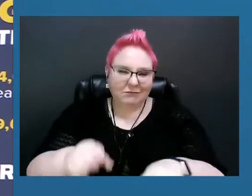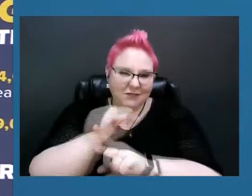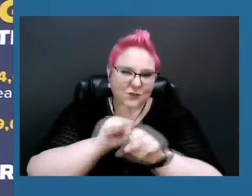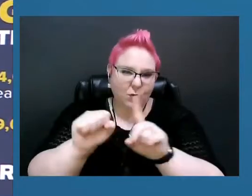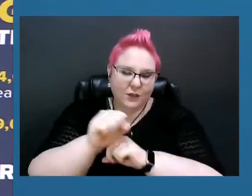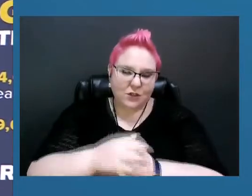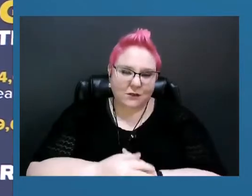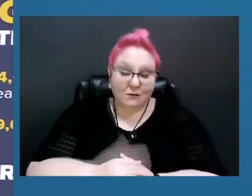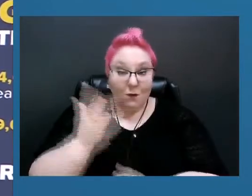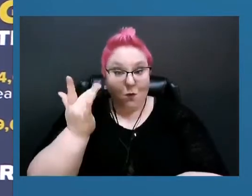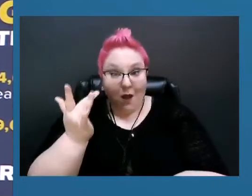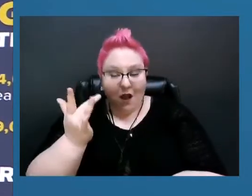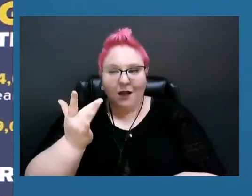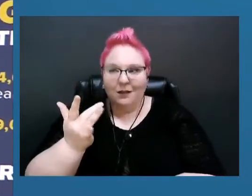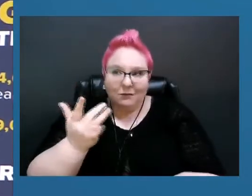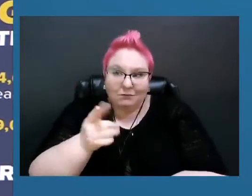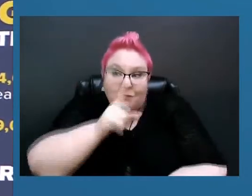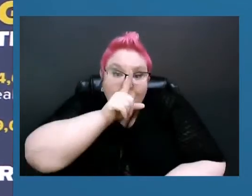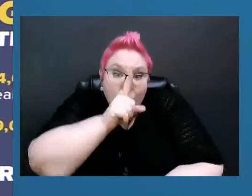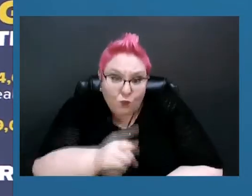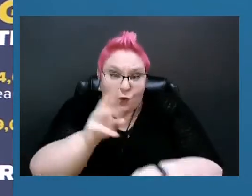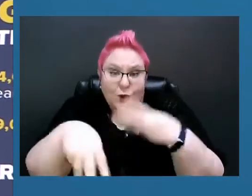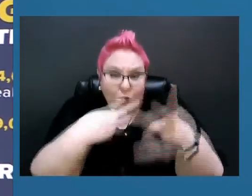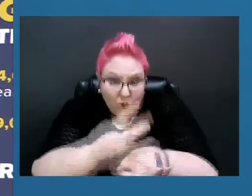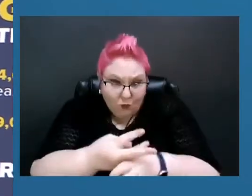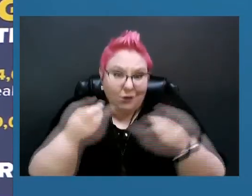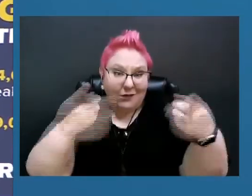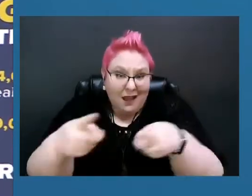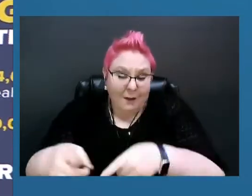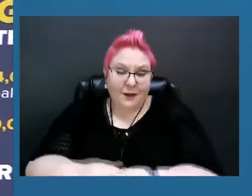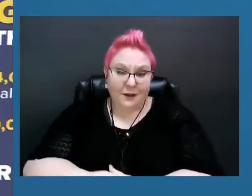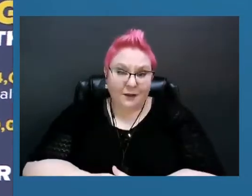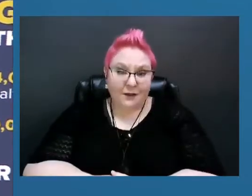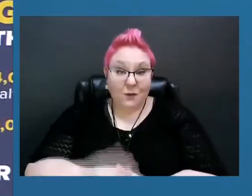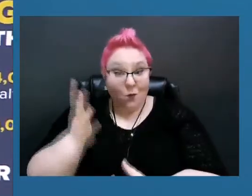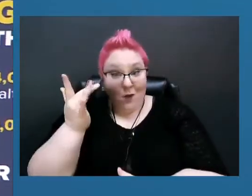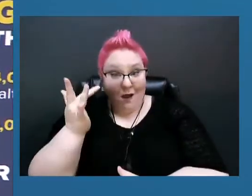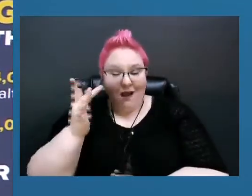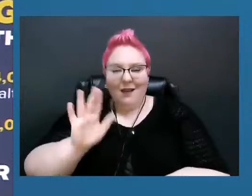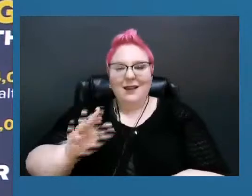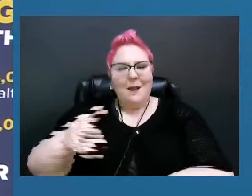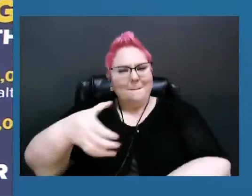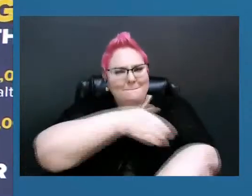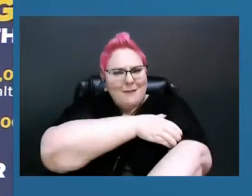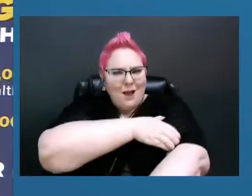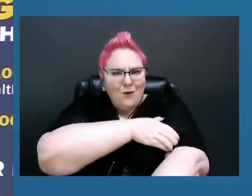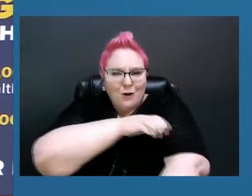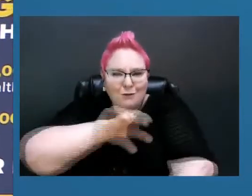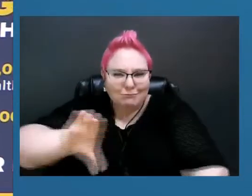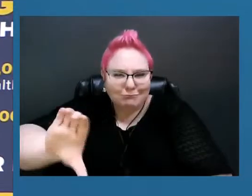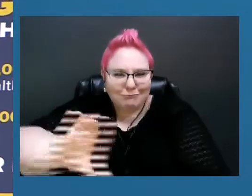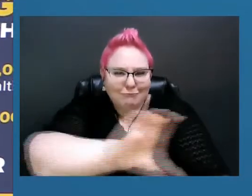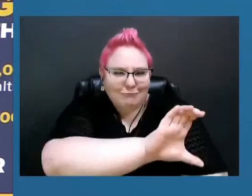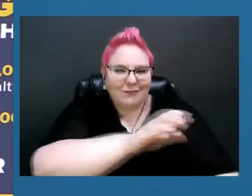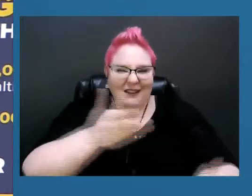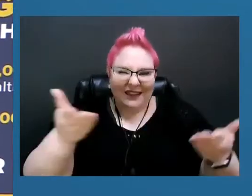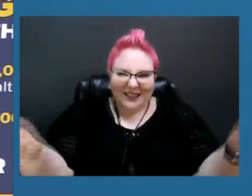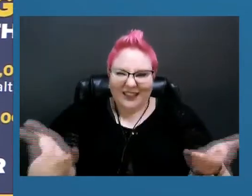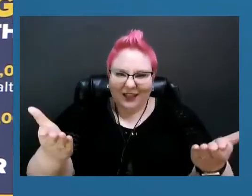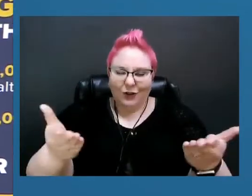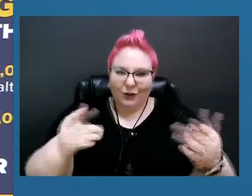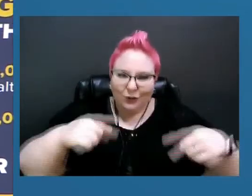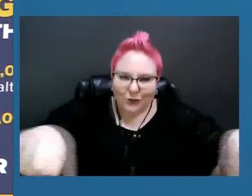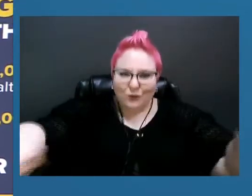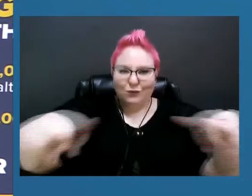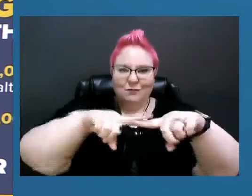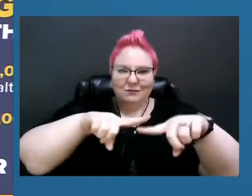check. I really am. Because I'm seeing enormous power in this room. Enormous power to affect change. And one thing